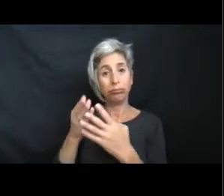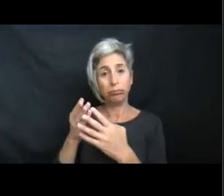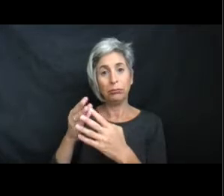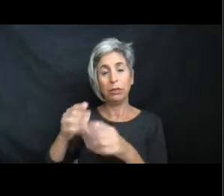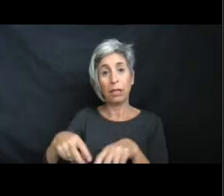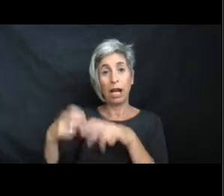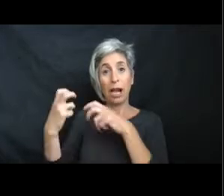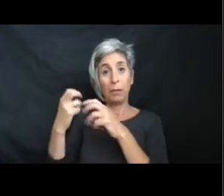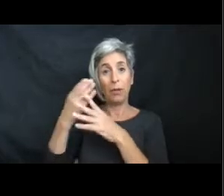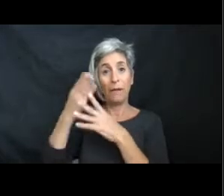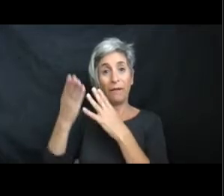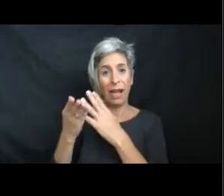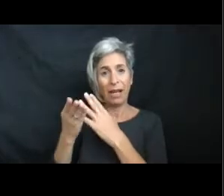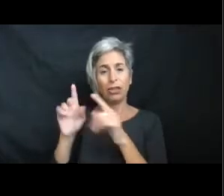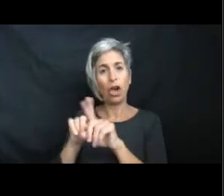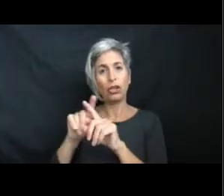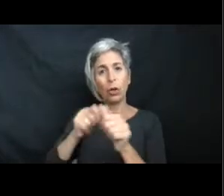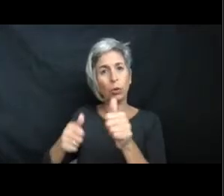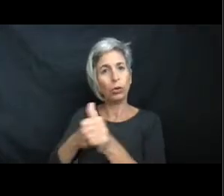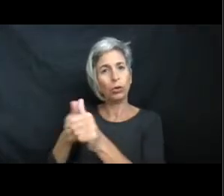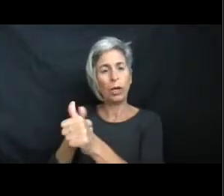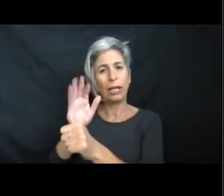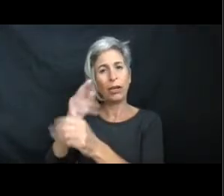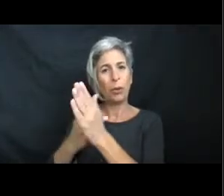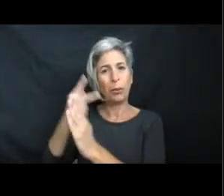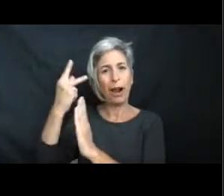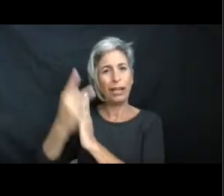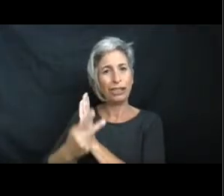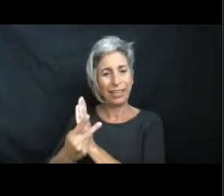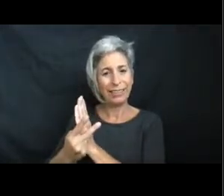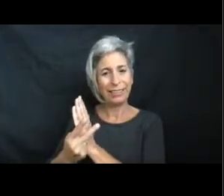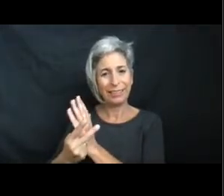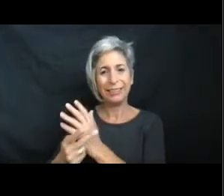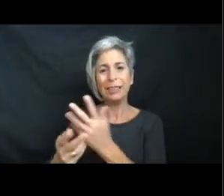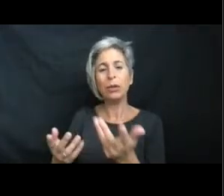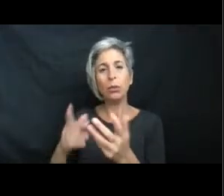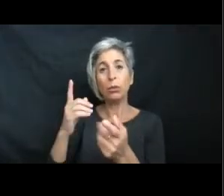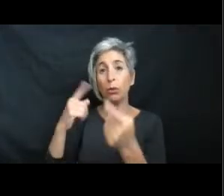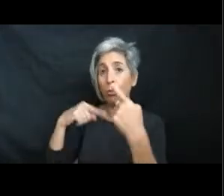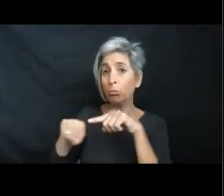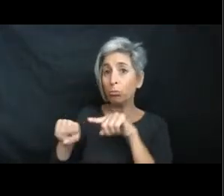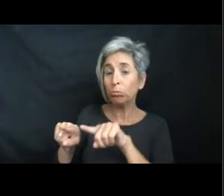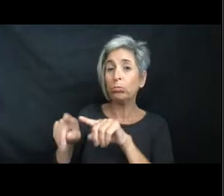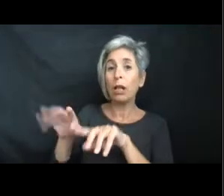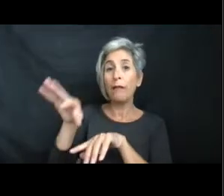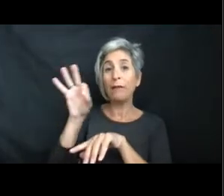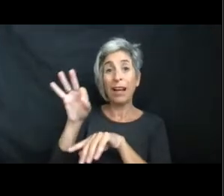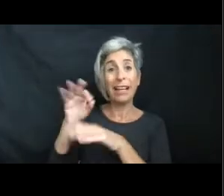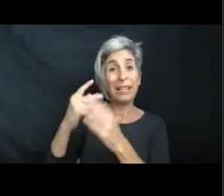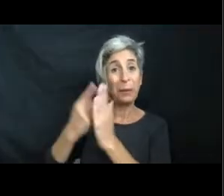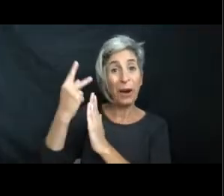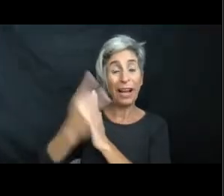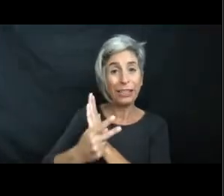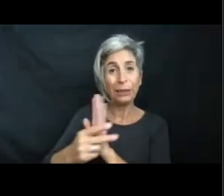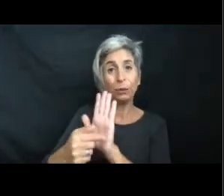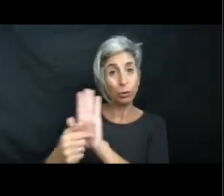to track a project. So using what we learned in the navigation overview, we'll go in and actually find a project